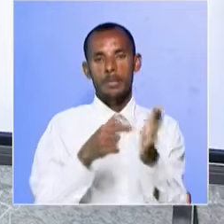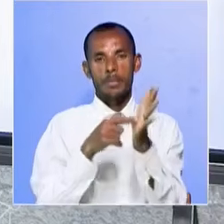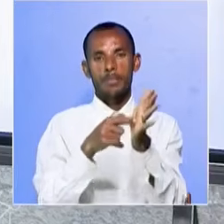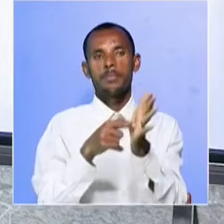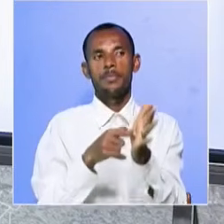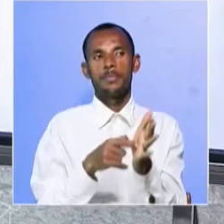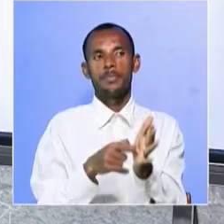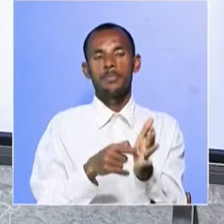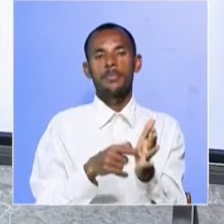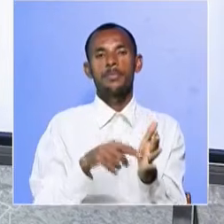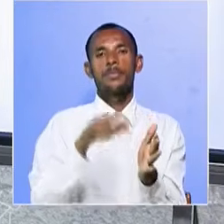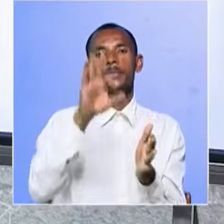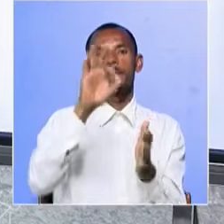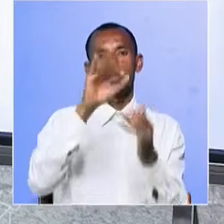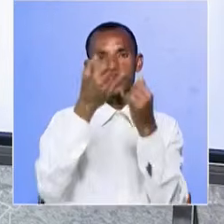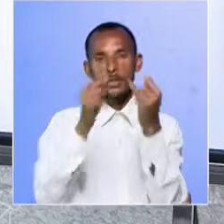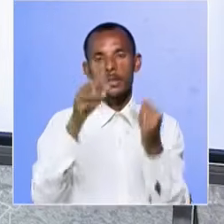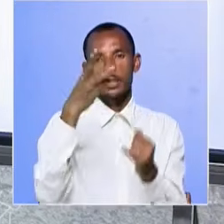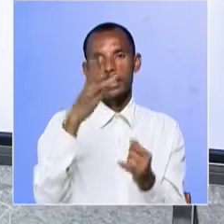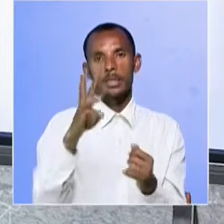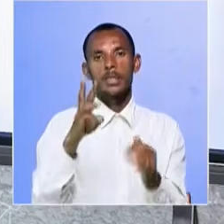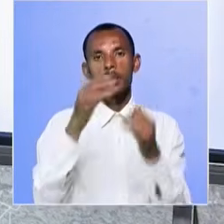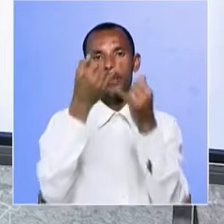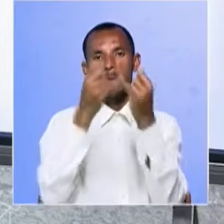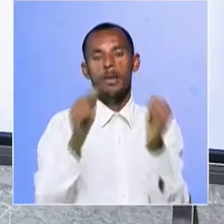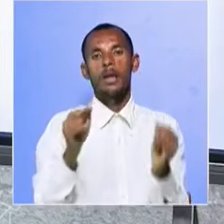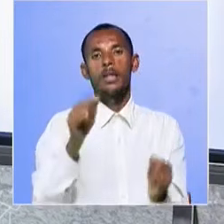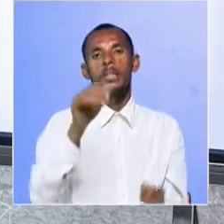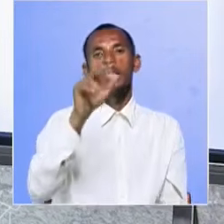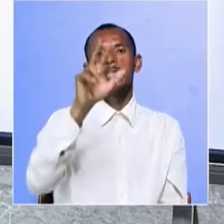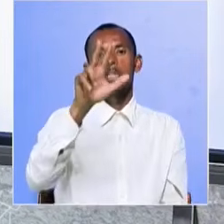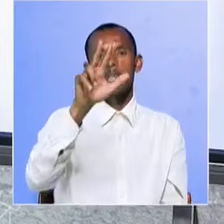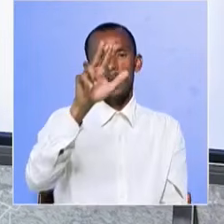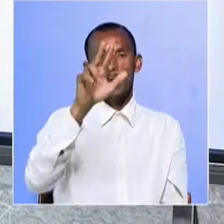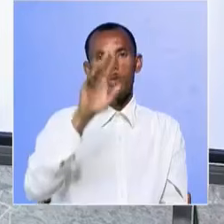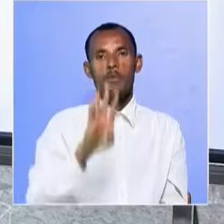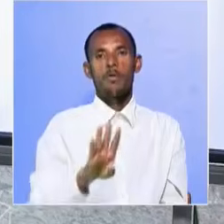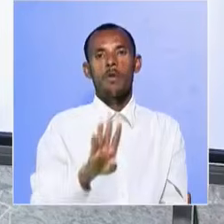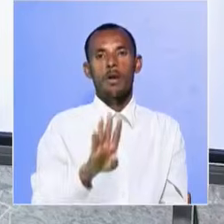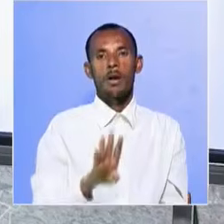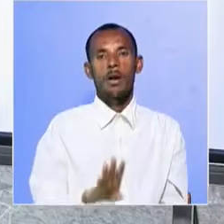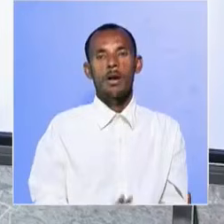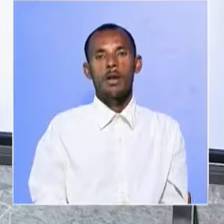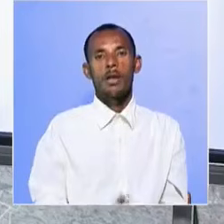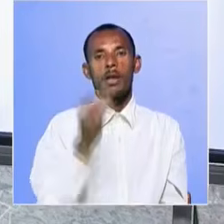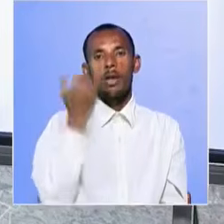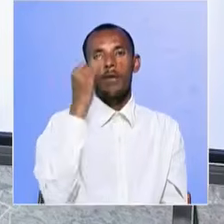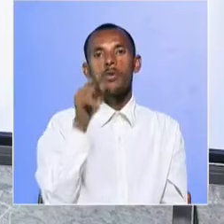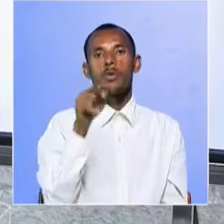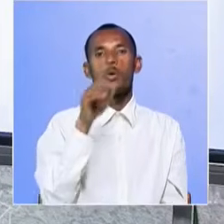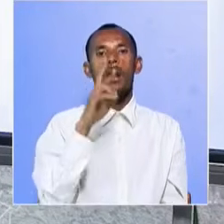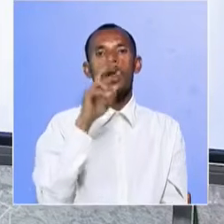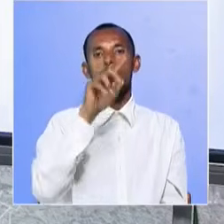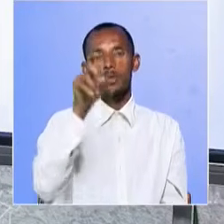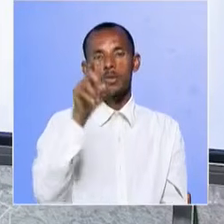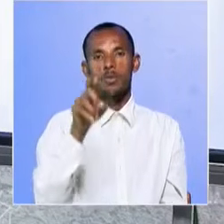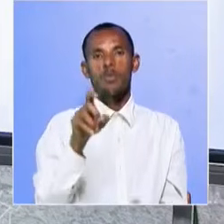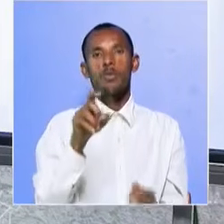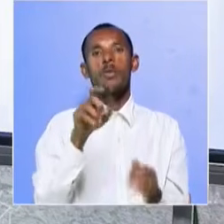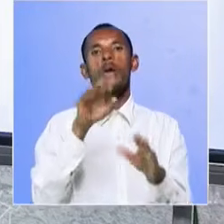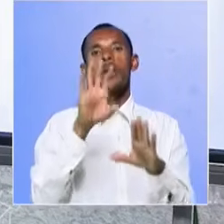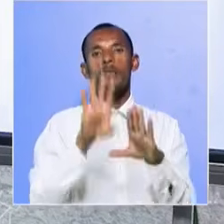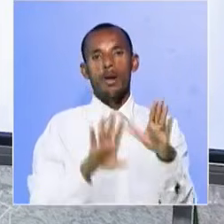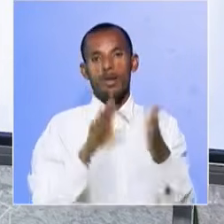okay? 9 over 16 divided by 3 over 4. Okay, if you are asked to evaluate this